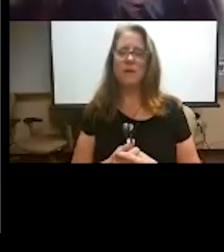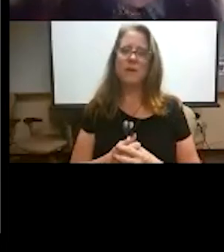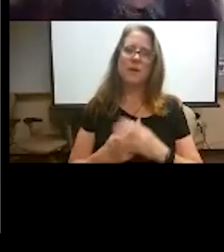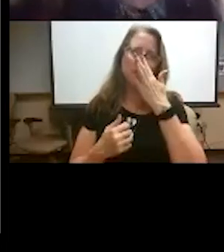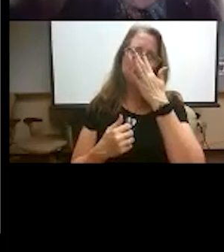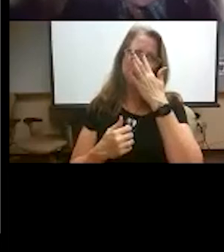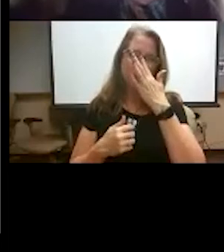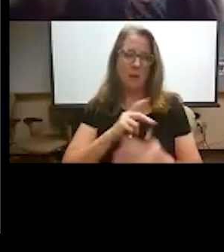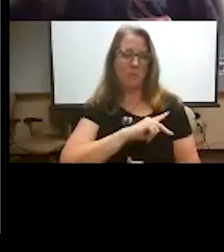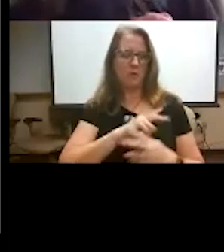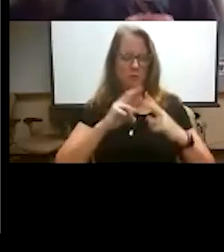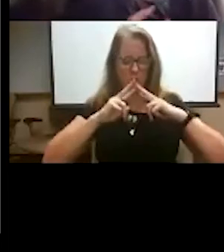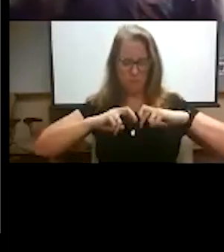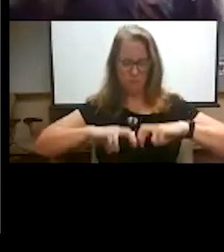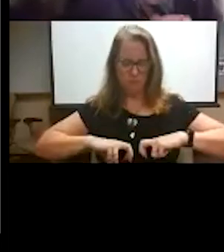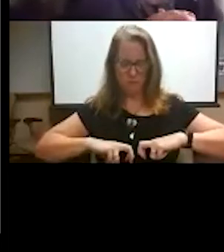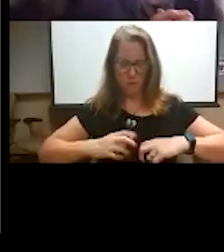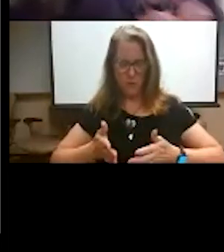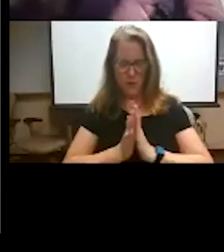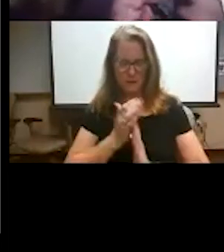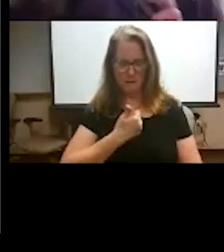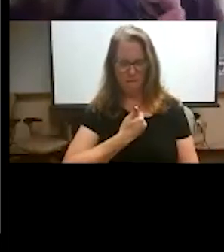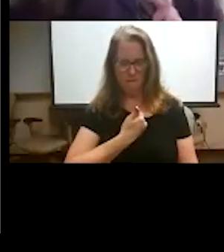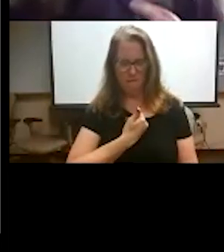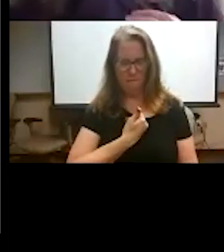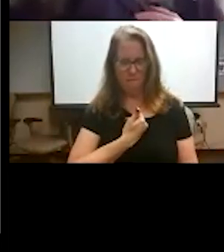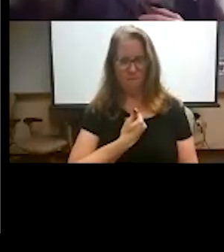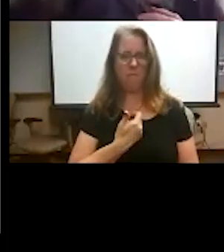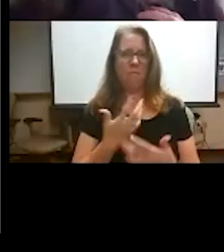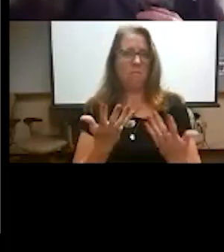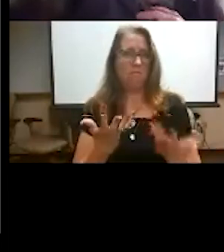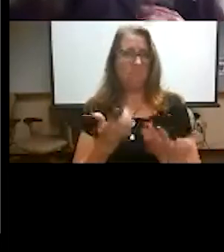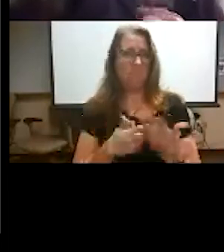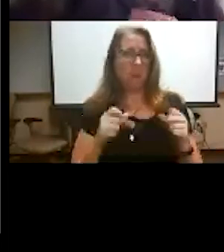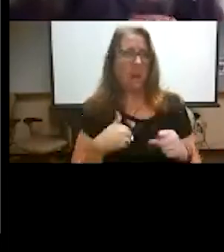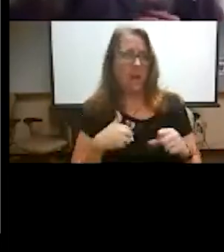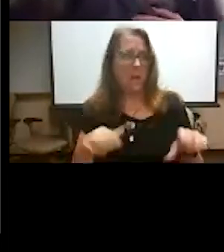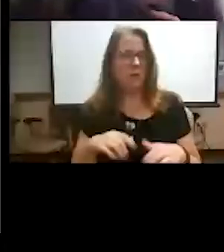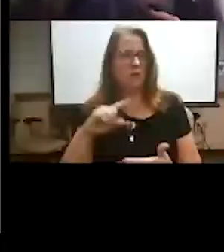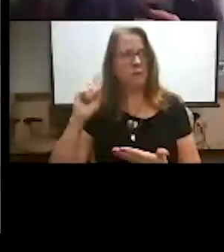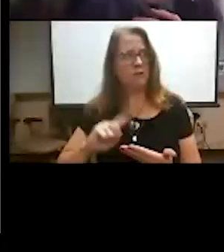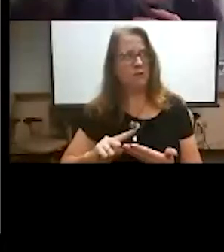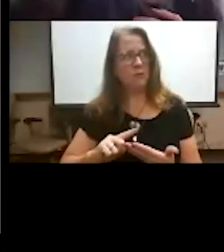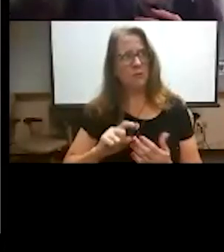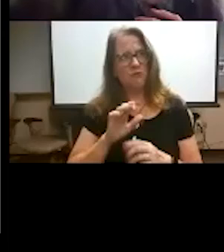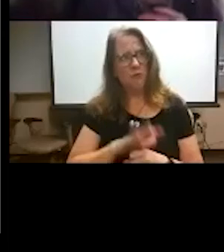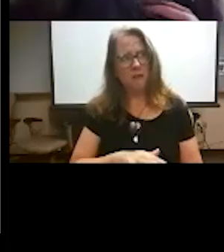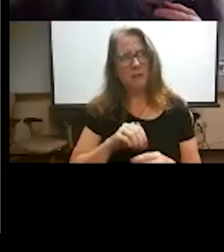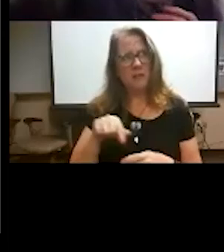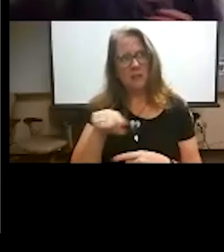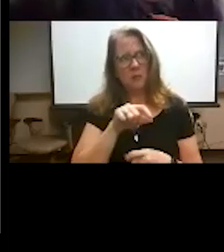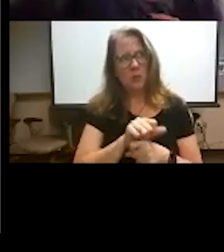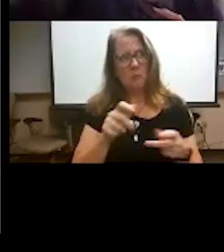personal assessment questions that you can ask yourself. What are some things you can do to reduce the sources of stress in your